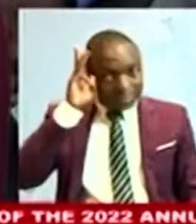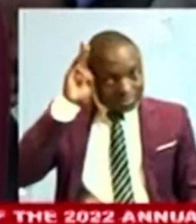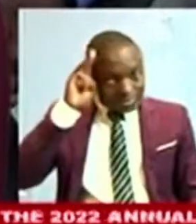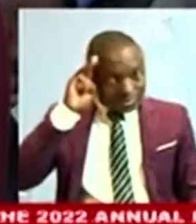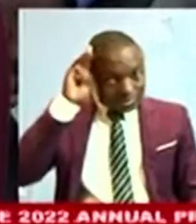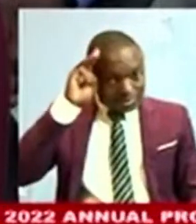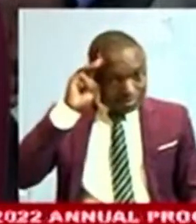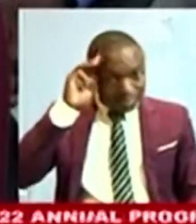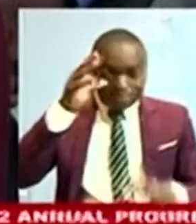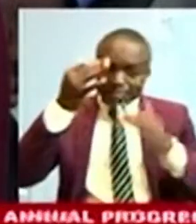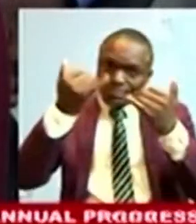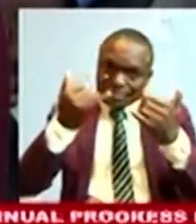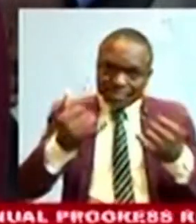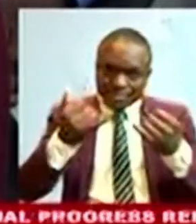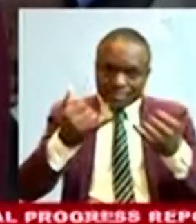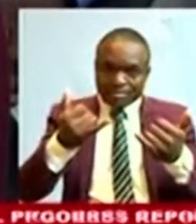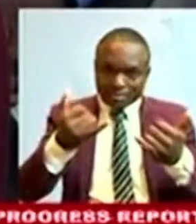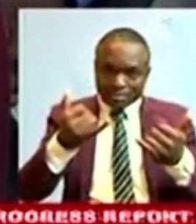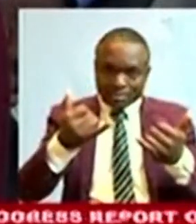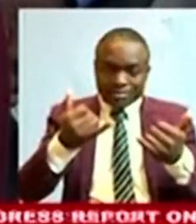is currently